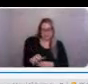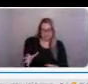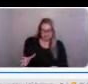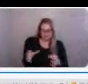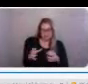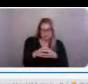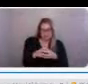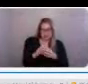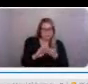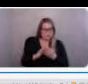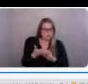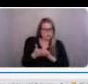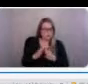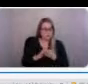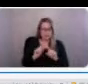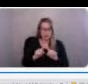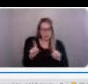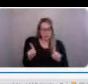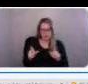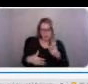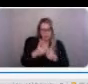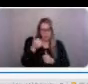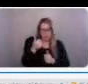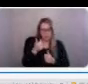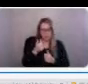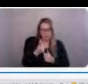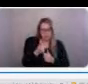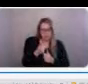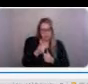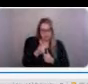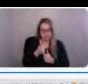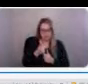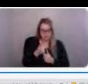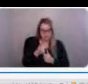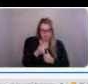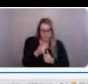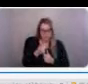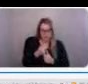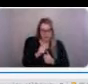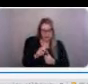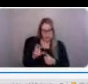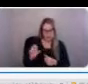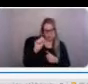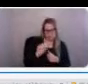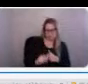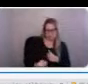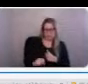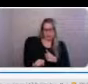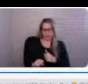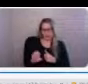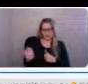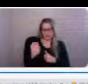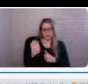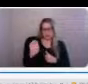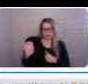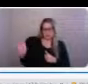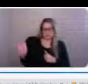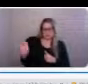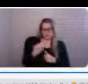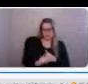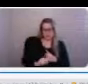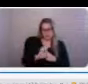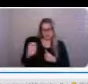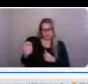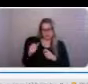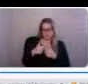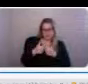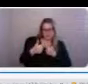community but almost all of our movement is either to the south or to the east as far as